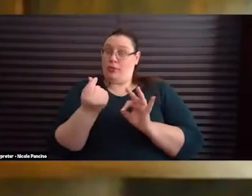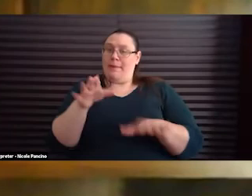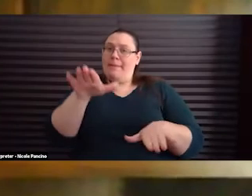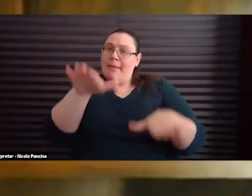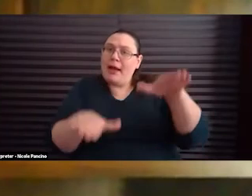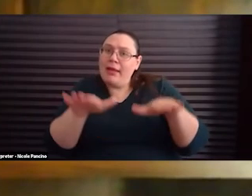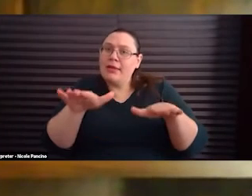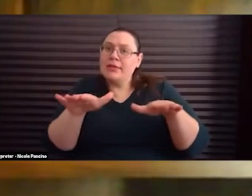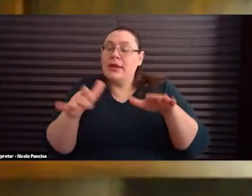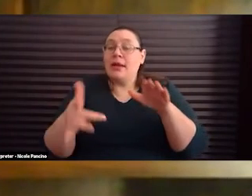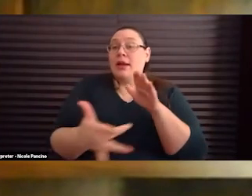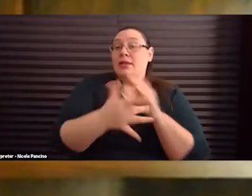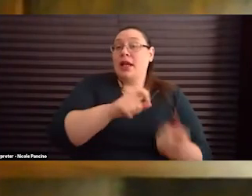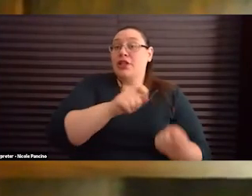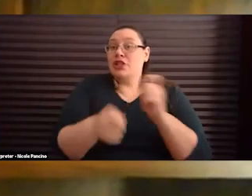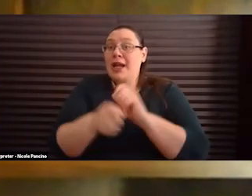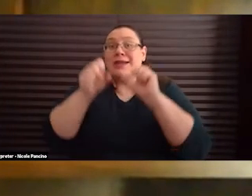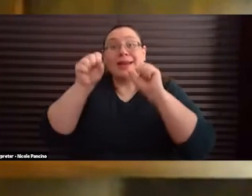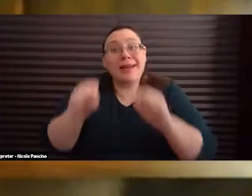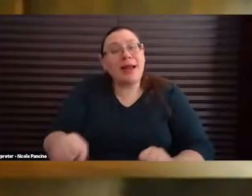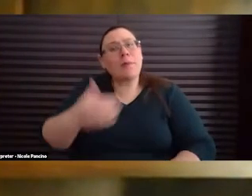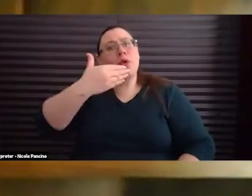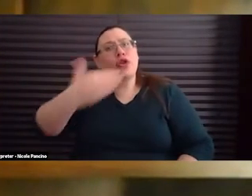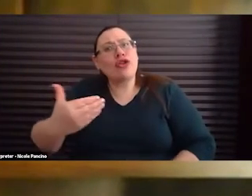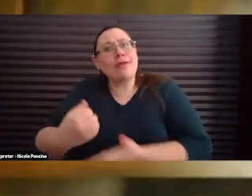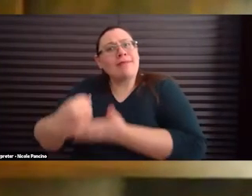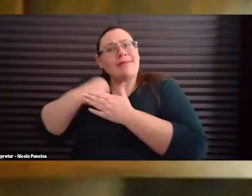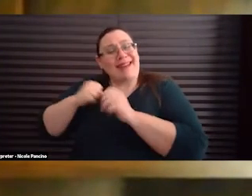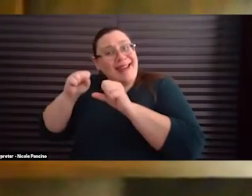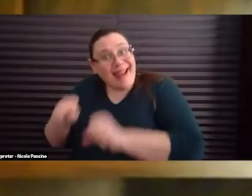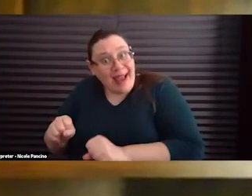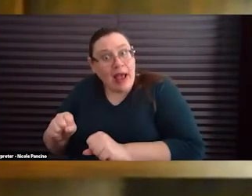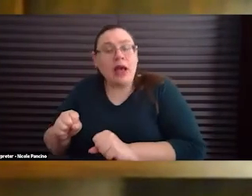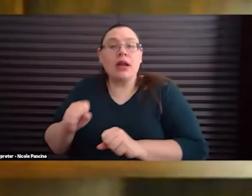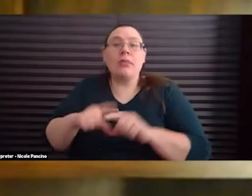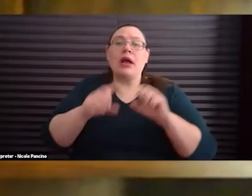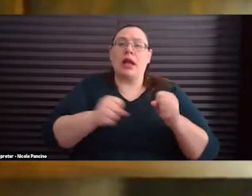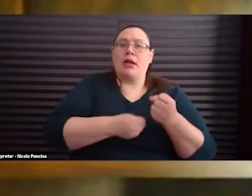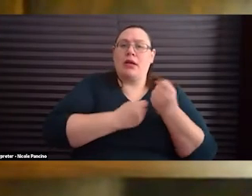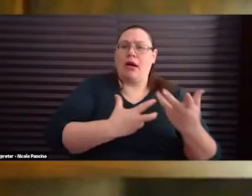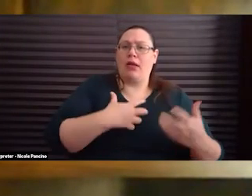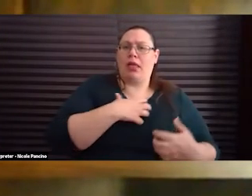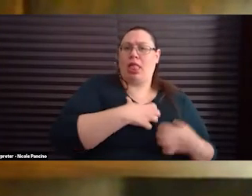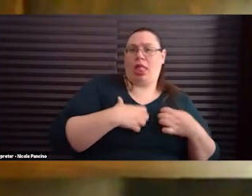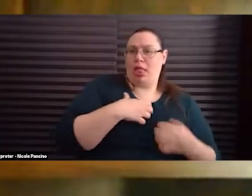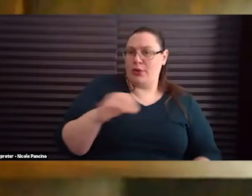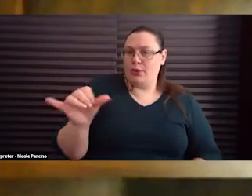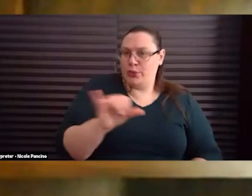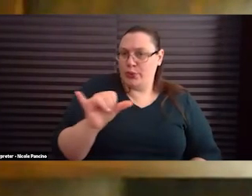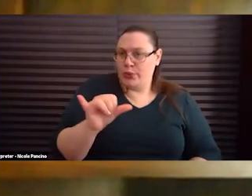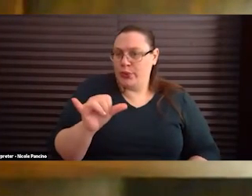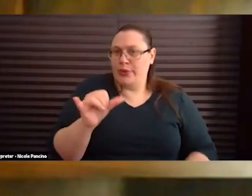be profoundly good for us, but that change can also bring profound misery and many bad things